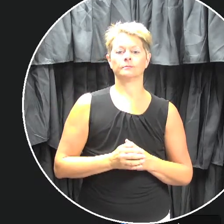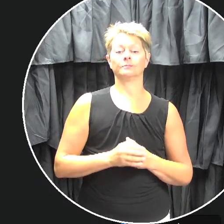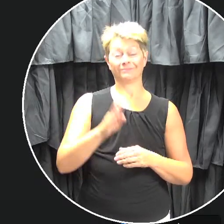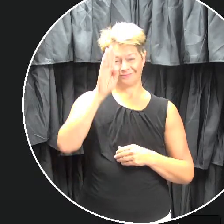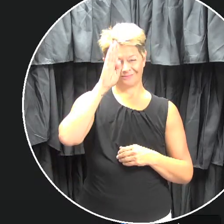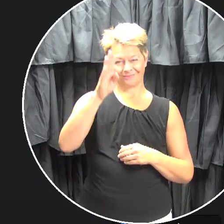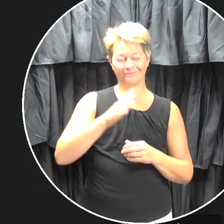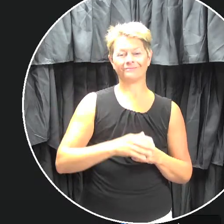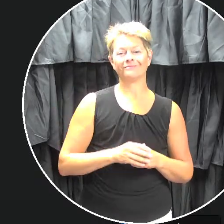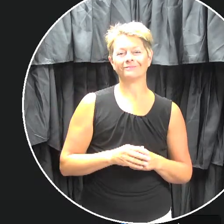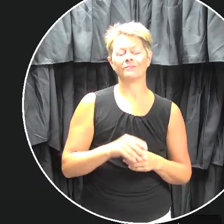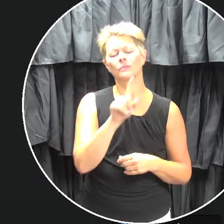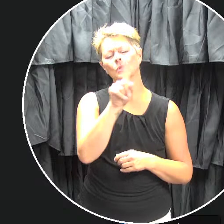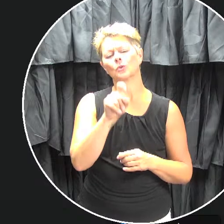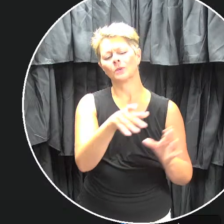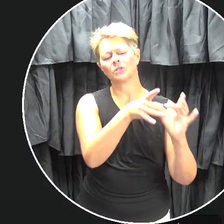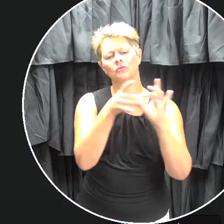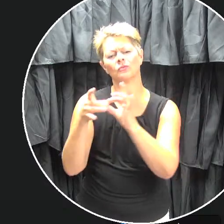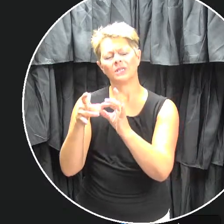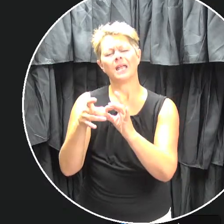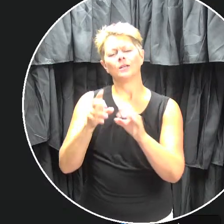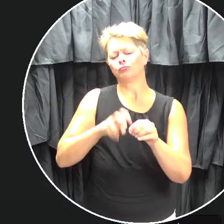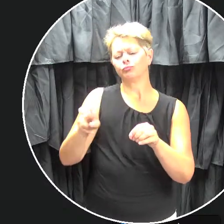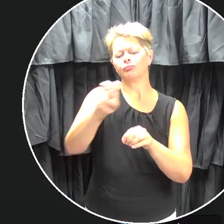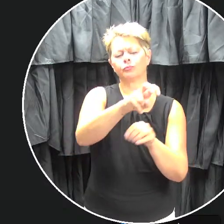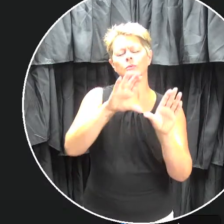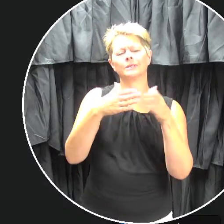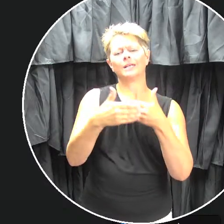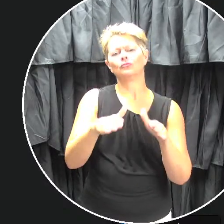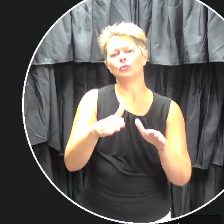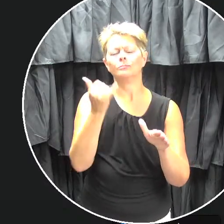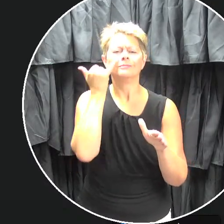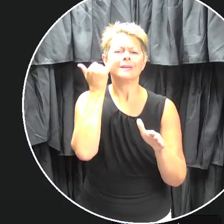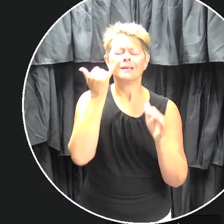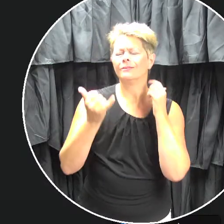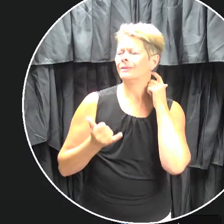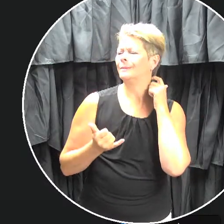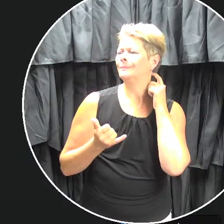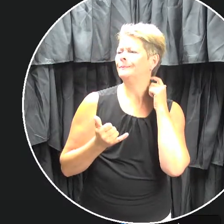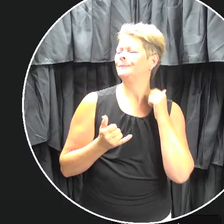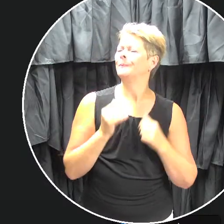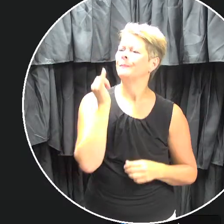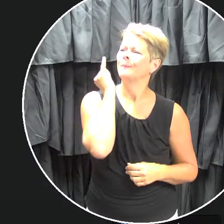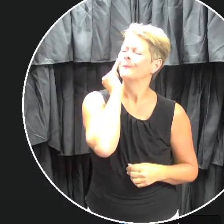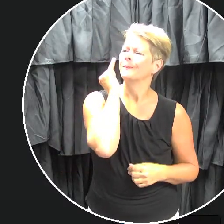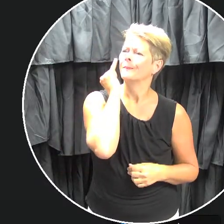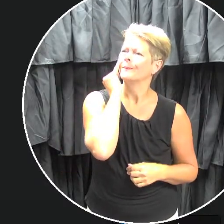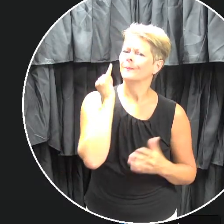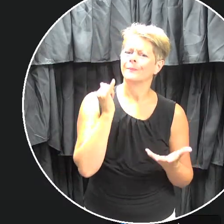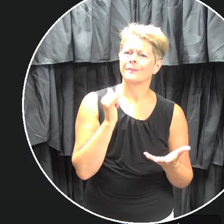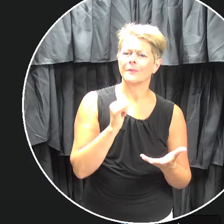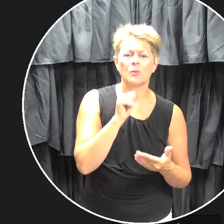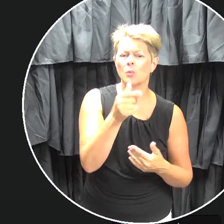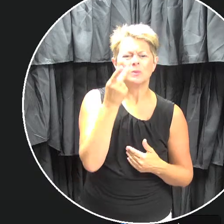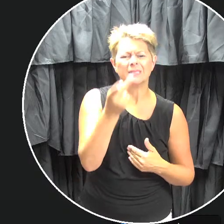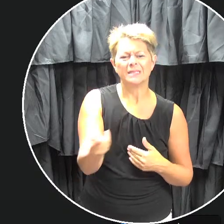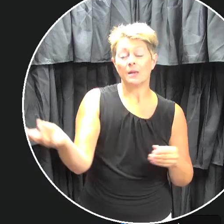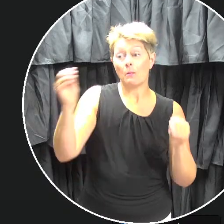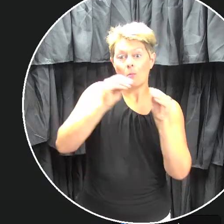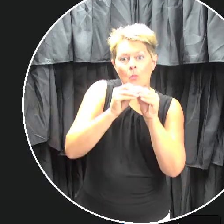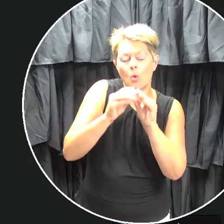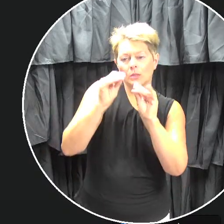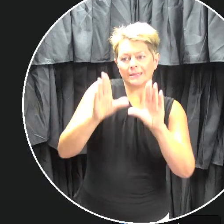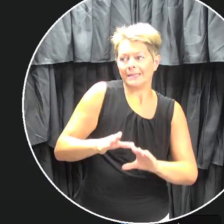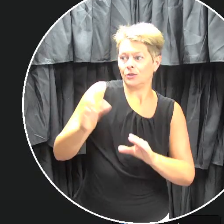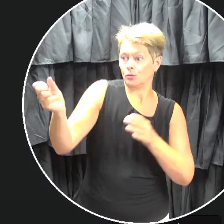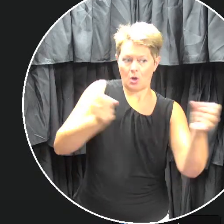Hi, I have a question related to cohorting. If we're saying that we're not going to see extra teachers this year, and